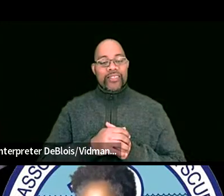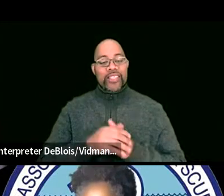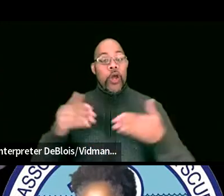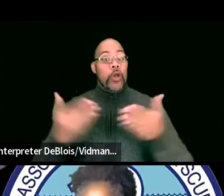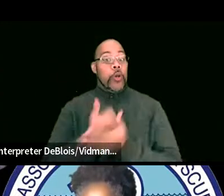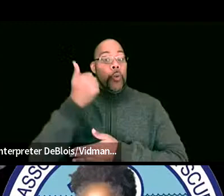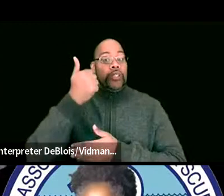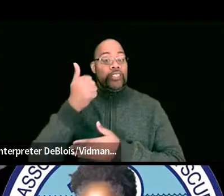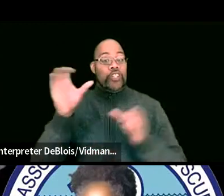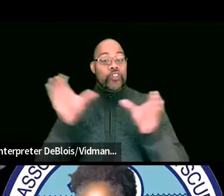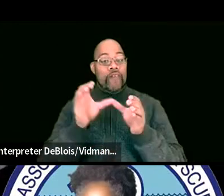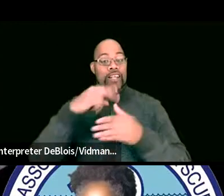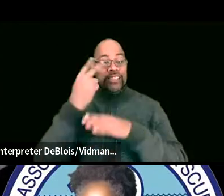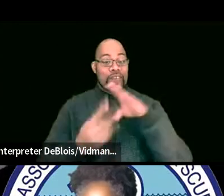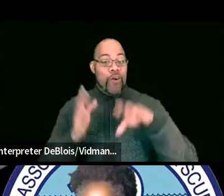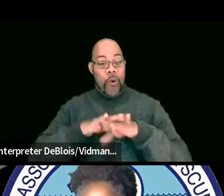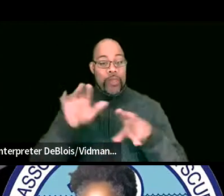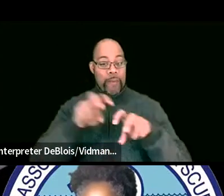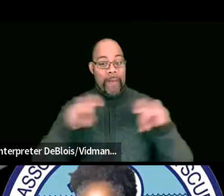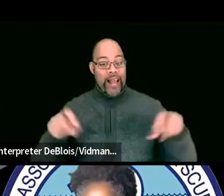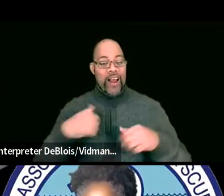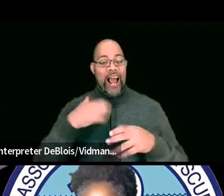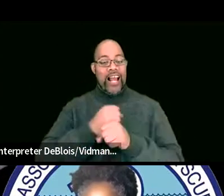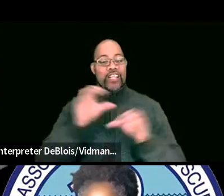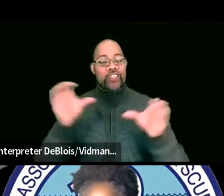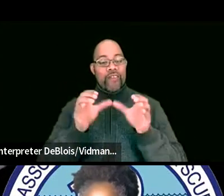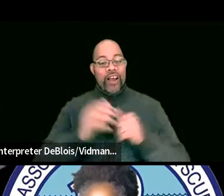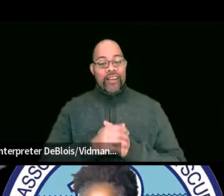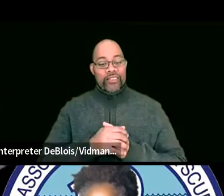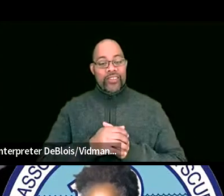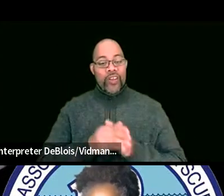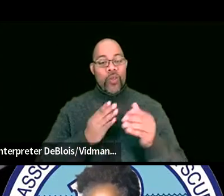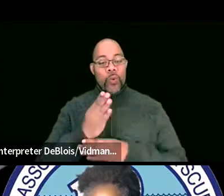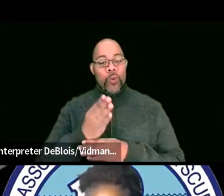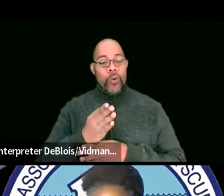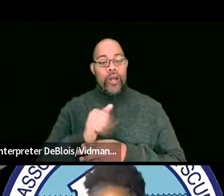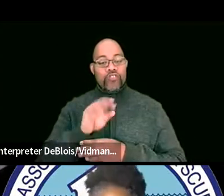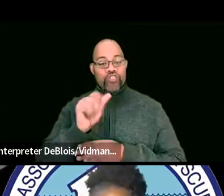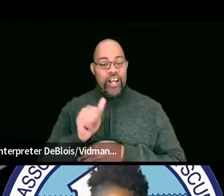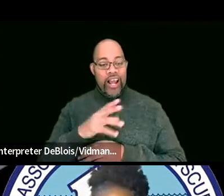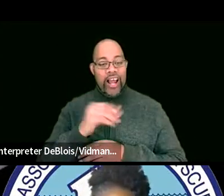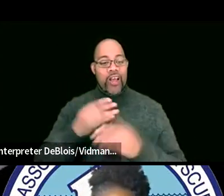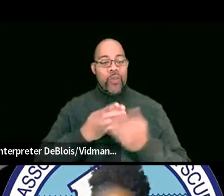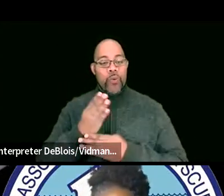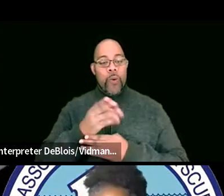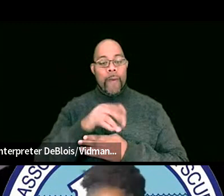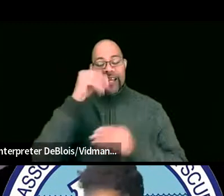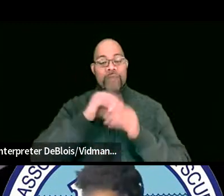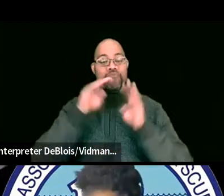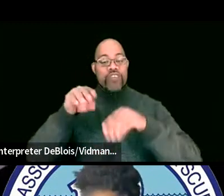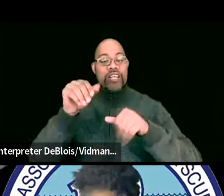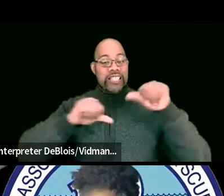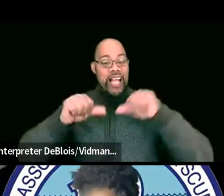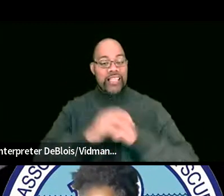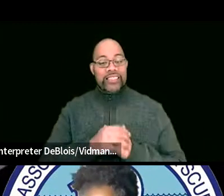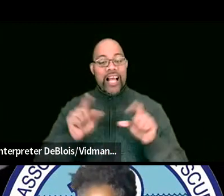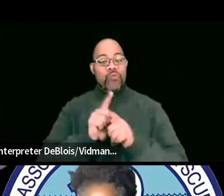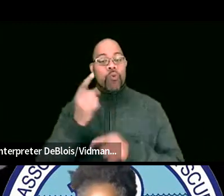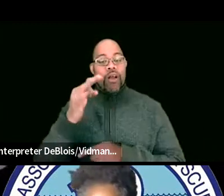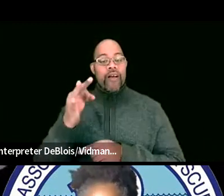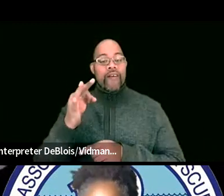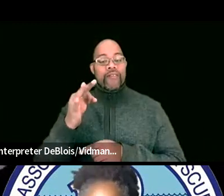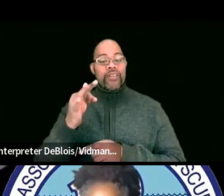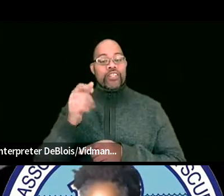newest certified diver on here. I got certified through Andrea and through Black and Marine Science as one of their